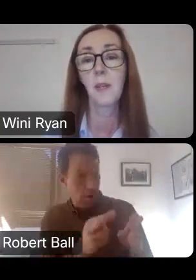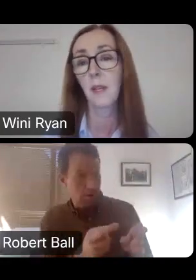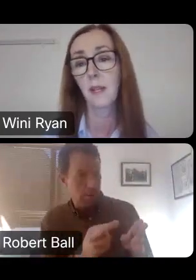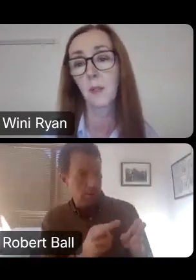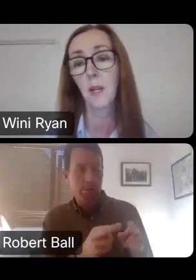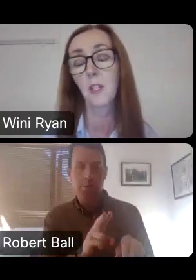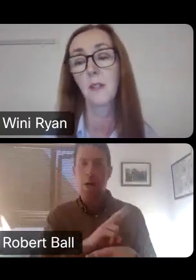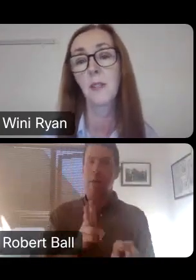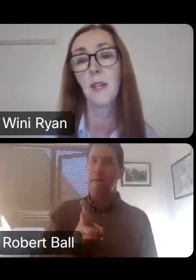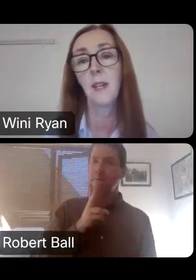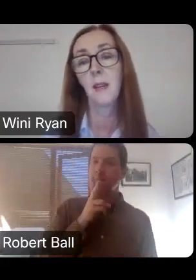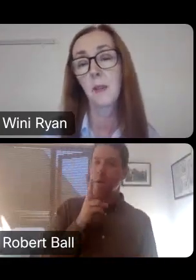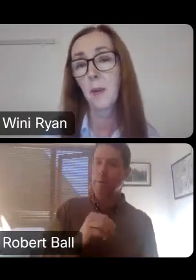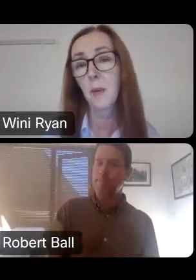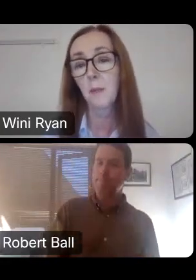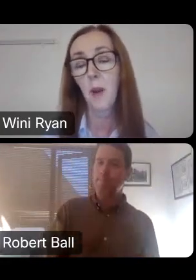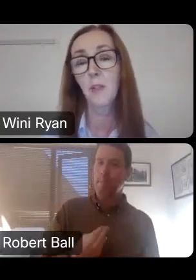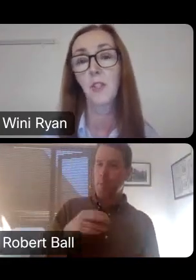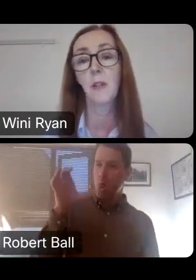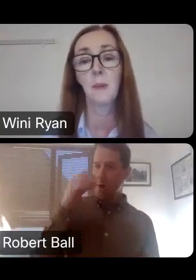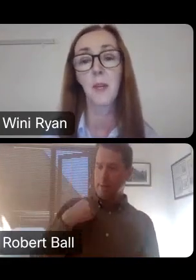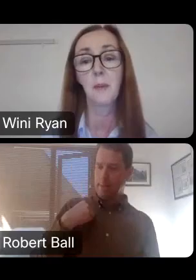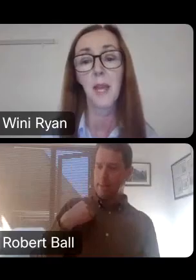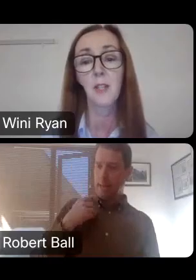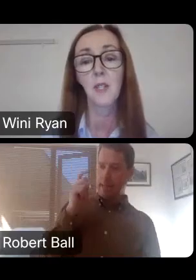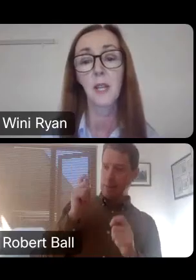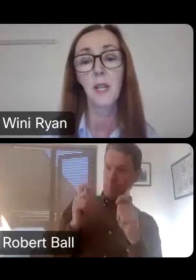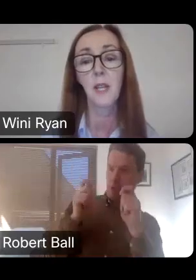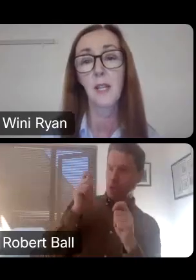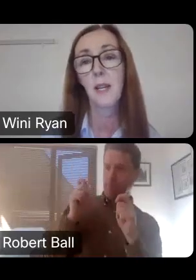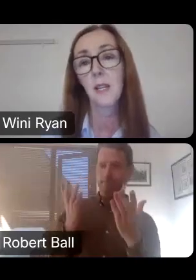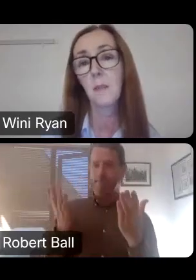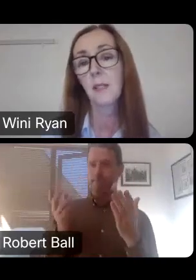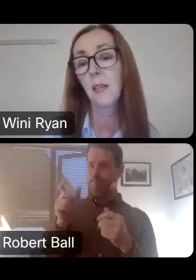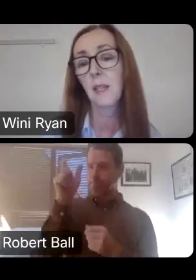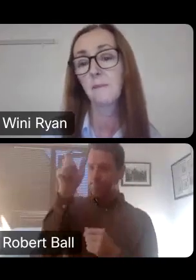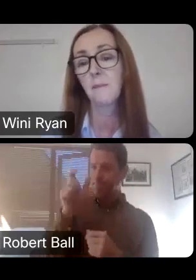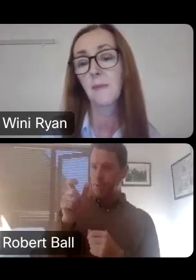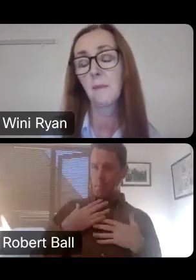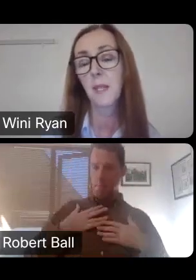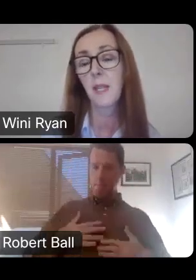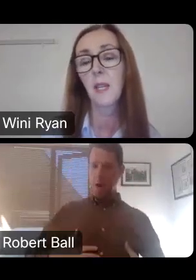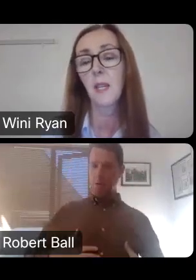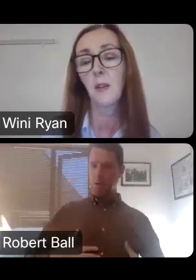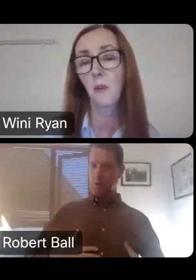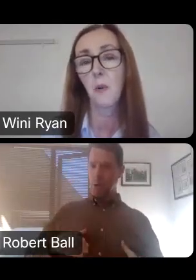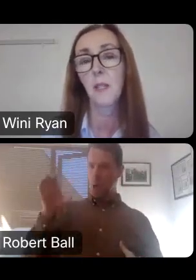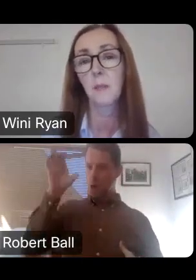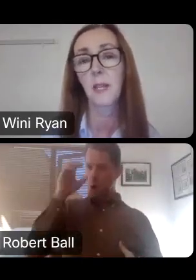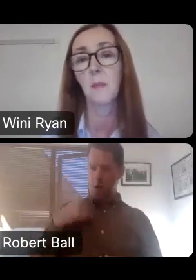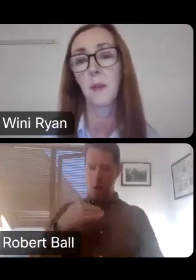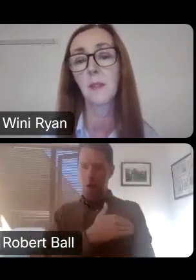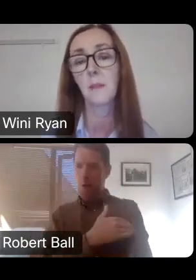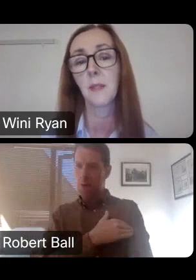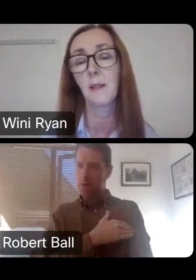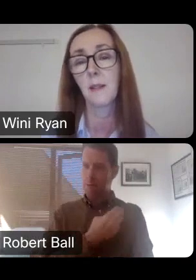Non-verbal, you're looking at expressions, the person's posture, are they becoming agitated? And you might say, I'm thinking you're quite